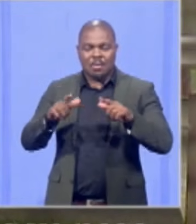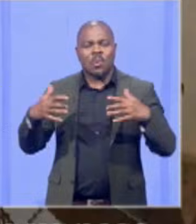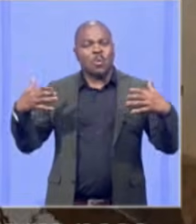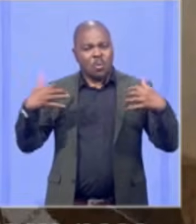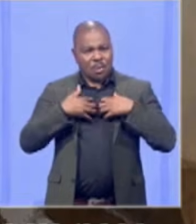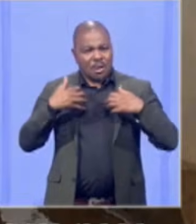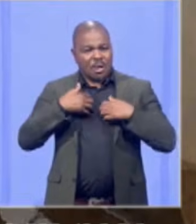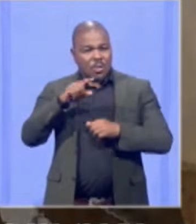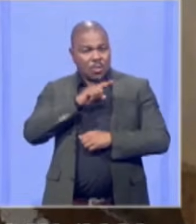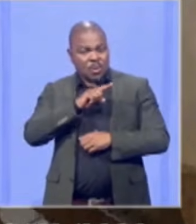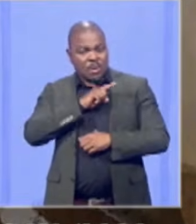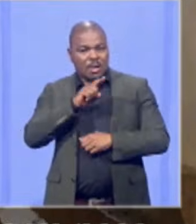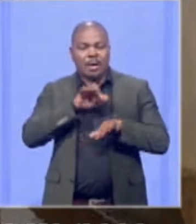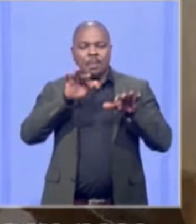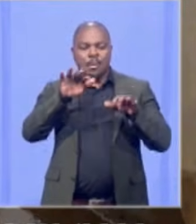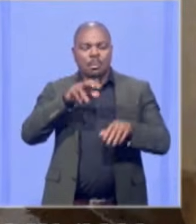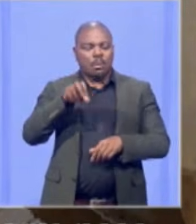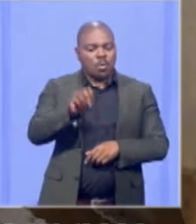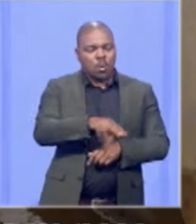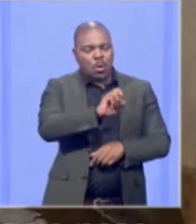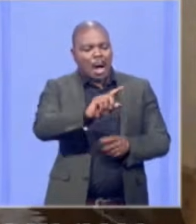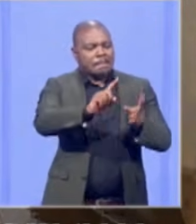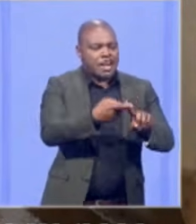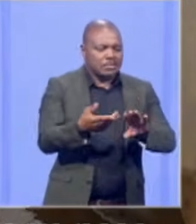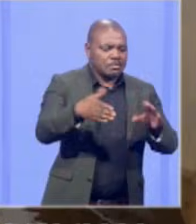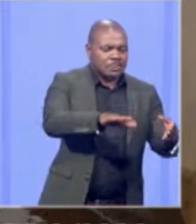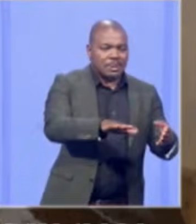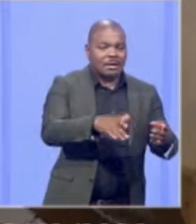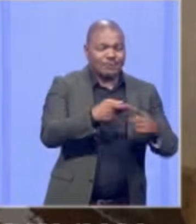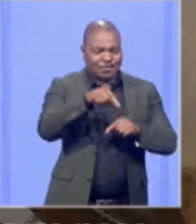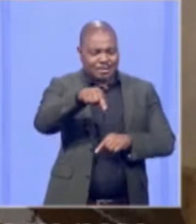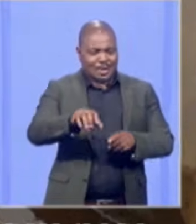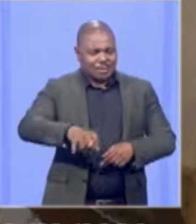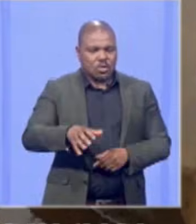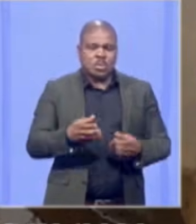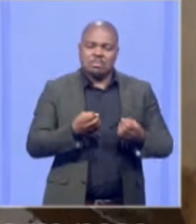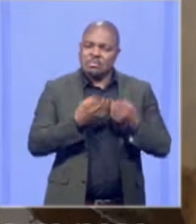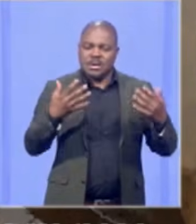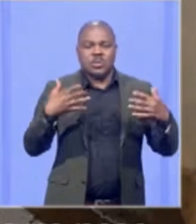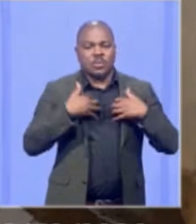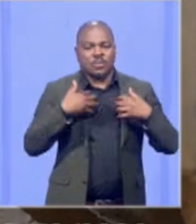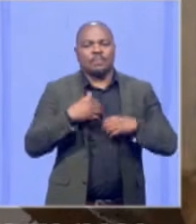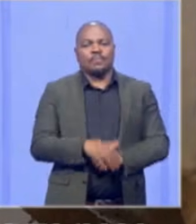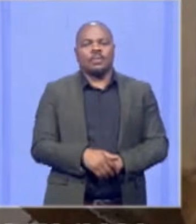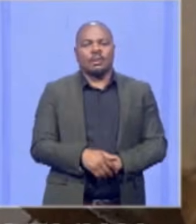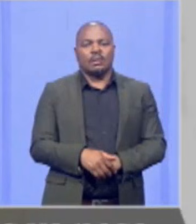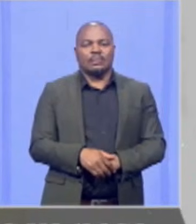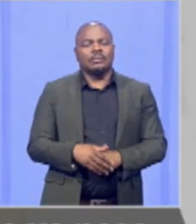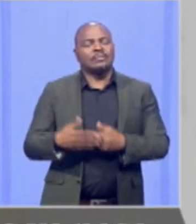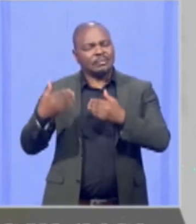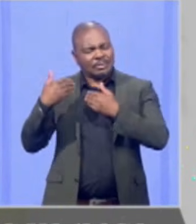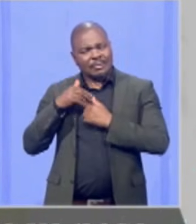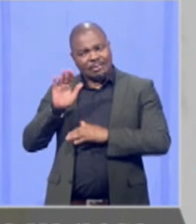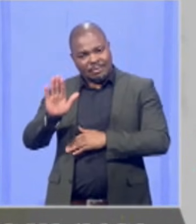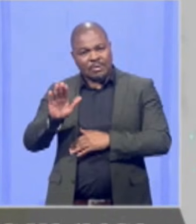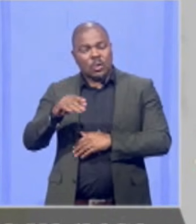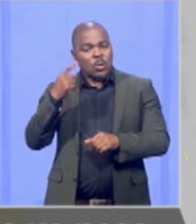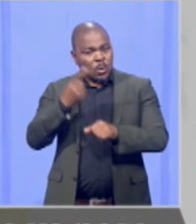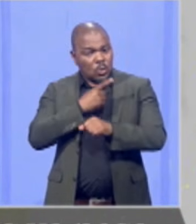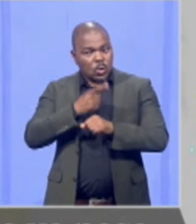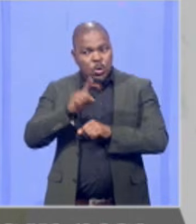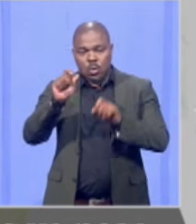palo e yang kwa godimo ya batsamaya ka dinao ba ba tlhokofalela mo tseleng kwa porofenseng. To stay safe, pedestrians must always